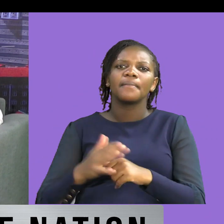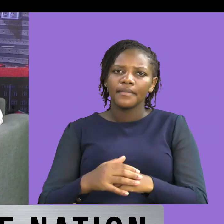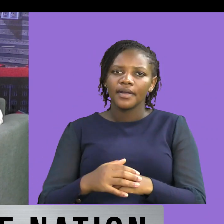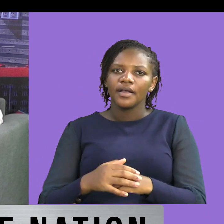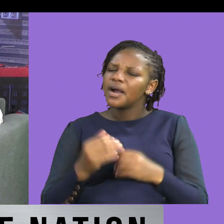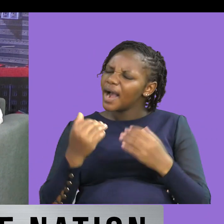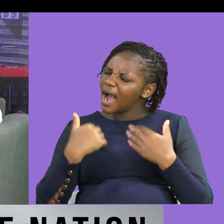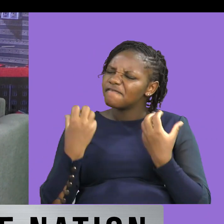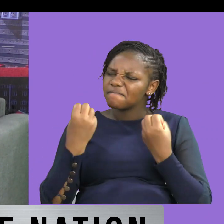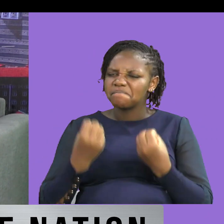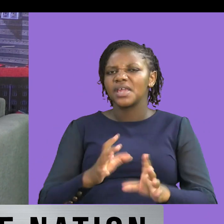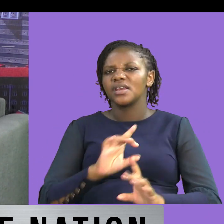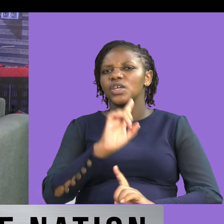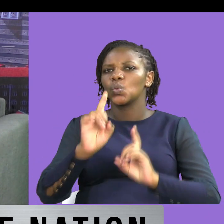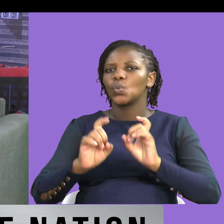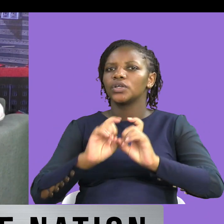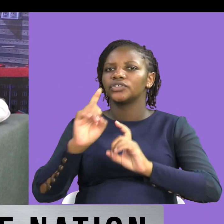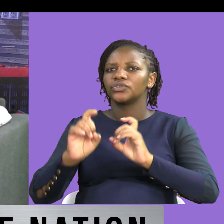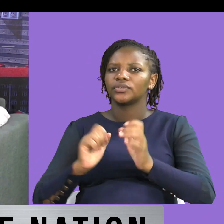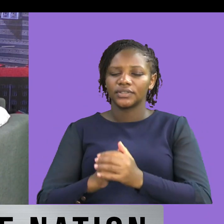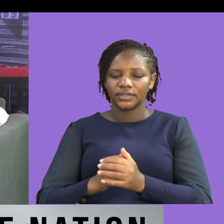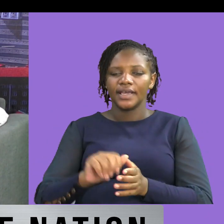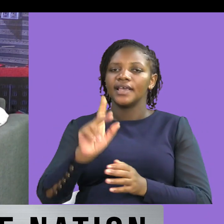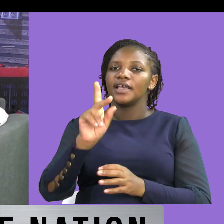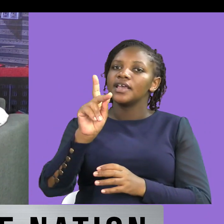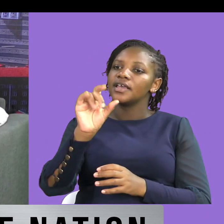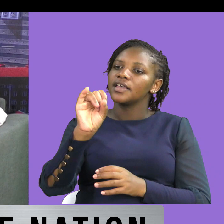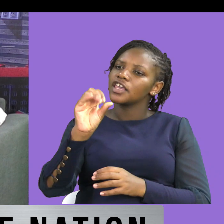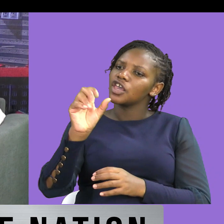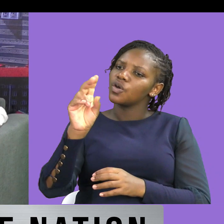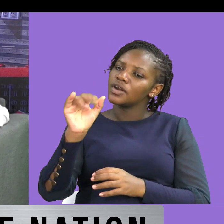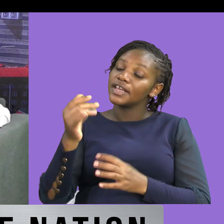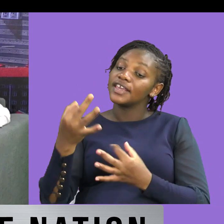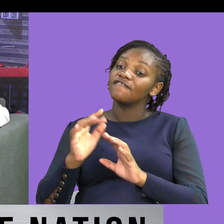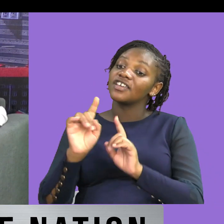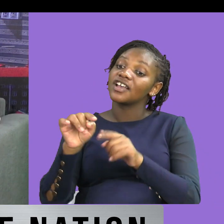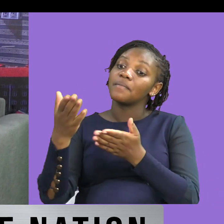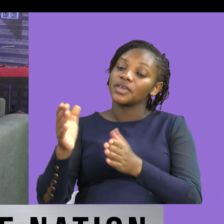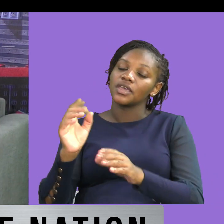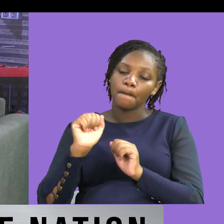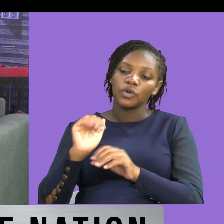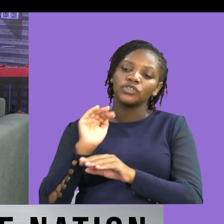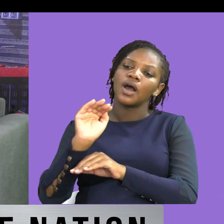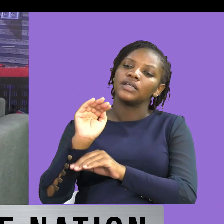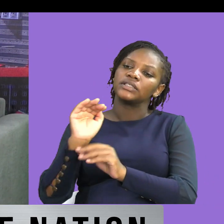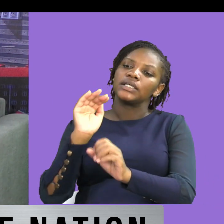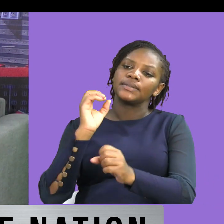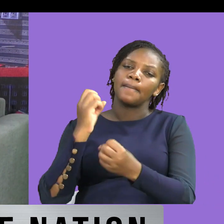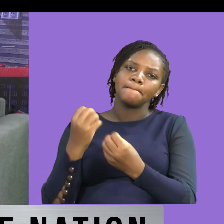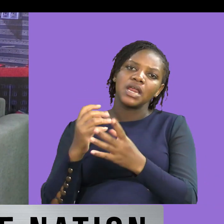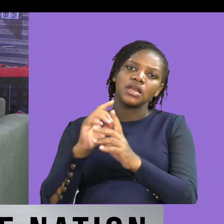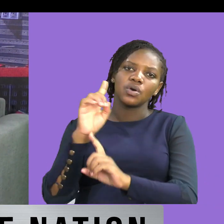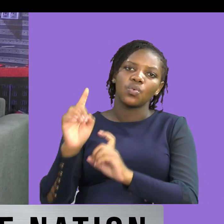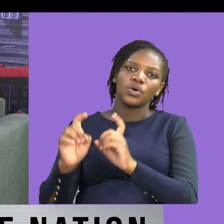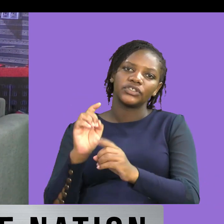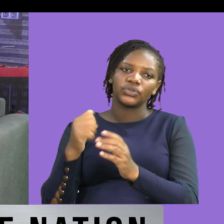questions that people like Kioni, Jeremiah, Honorable, if he comes here, we will ask a lot of questions, and I will ask him, and we